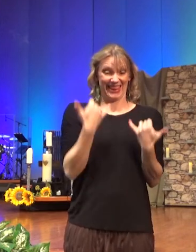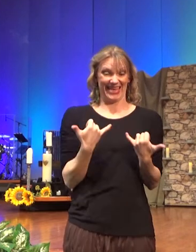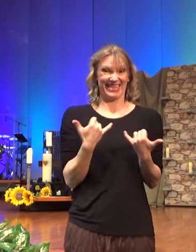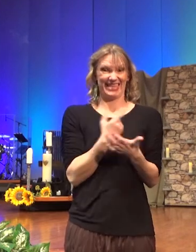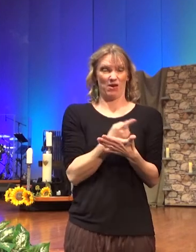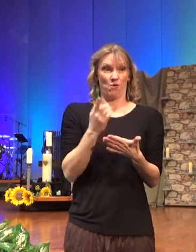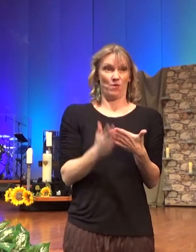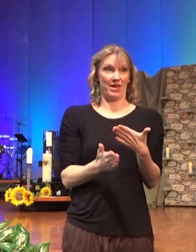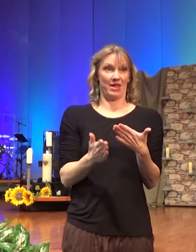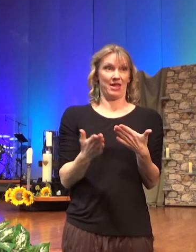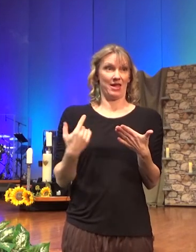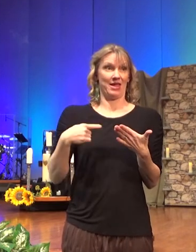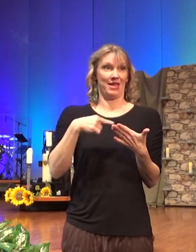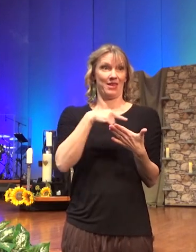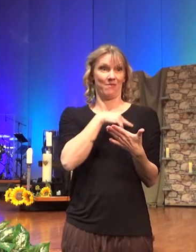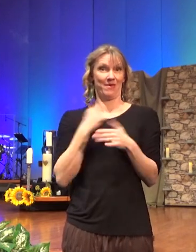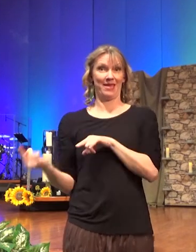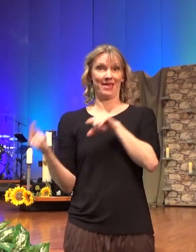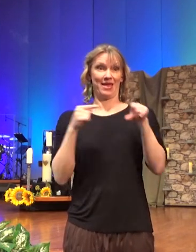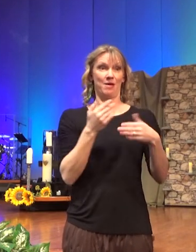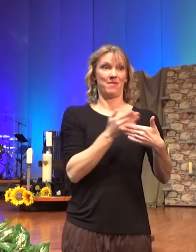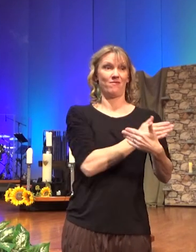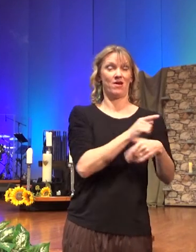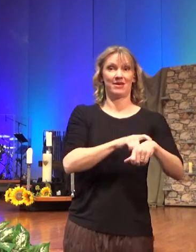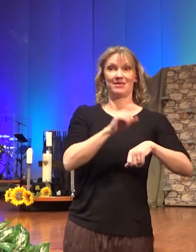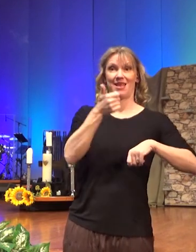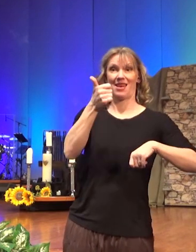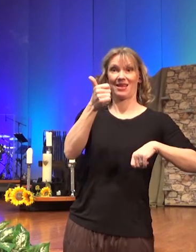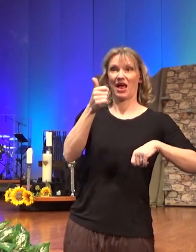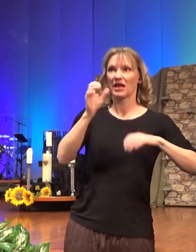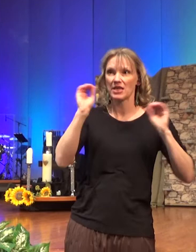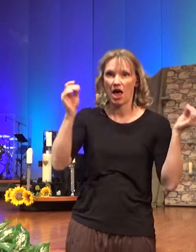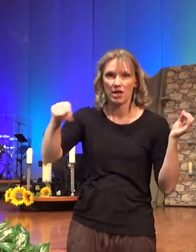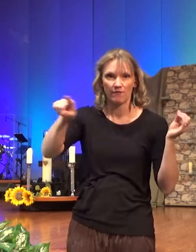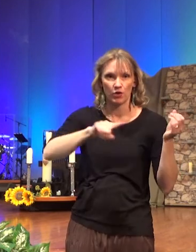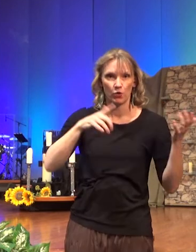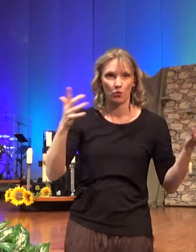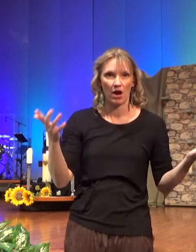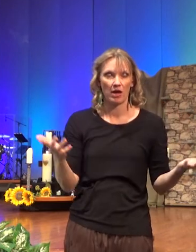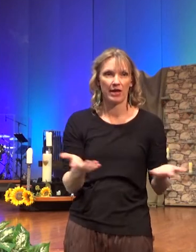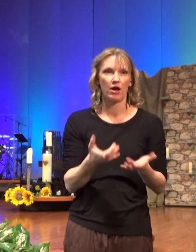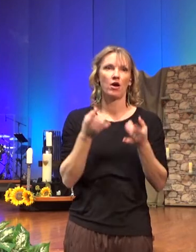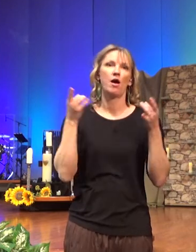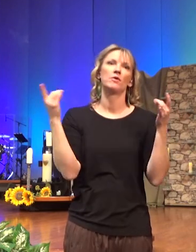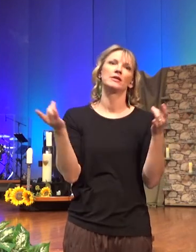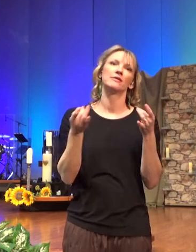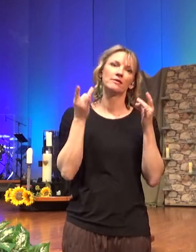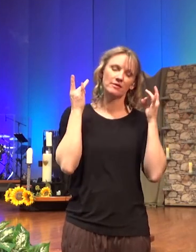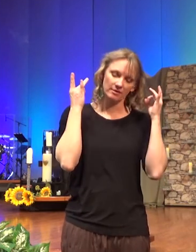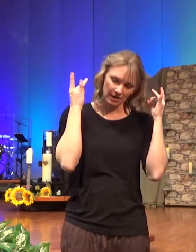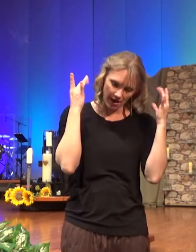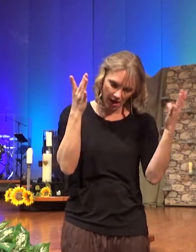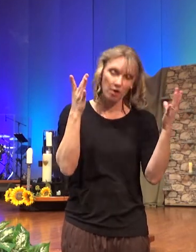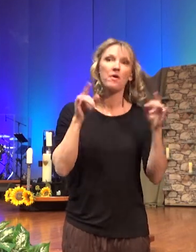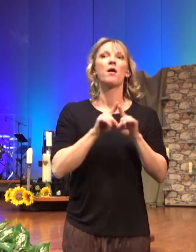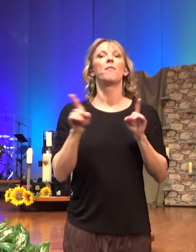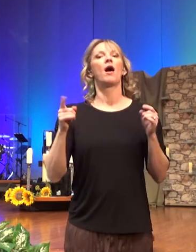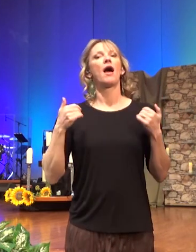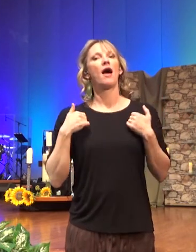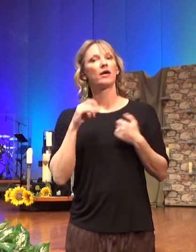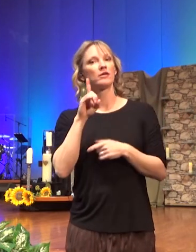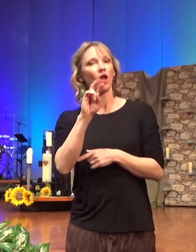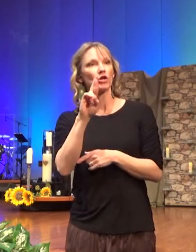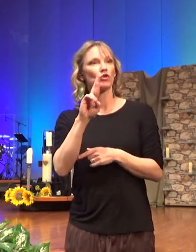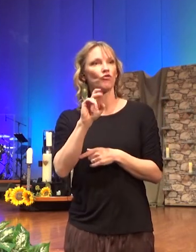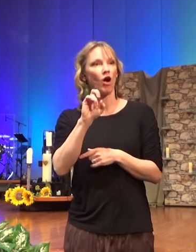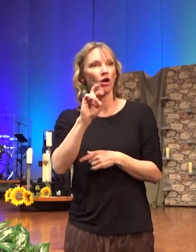weekend that we came here a little bit before 10 a.m. and none of you were here. It was terrible. It was such a nightmare, but we had